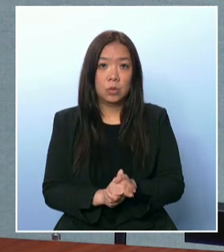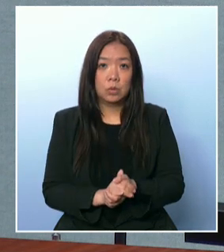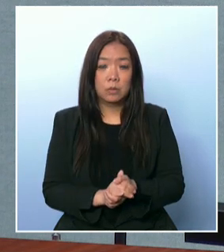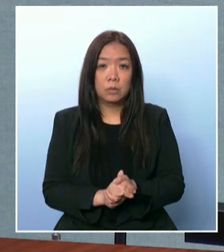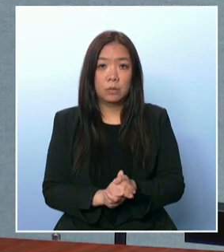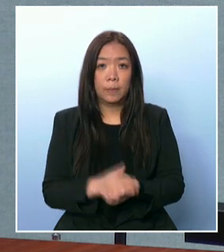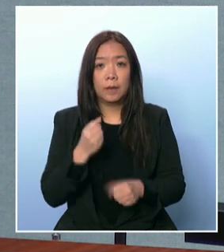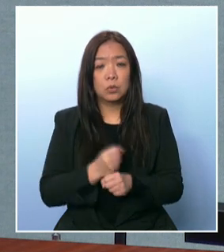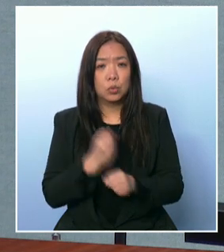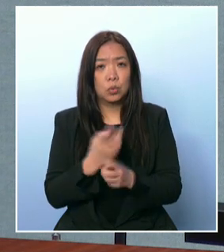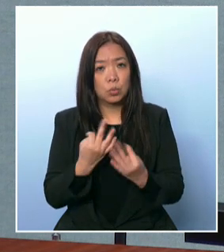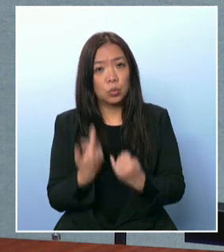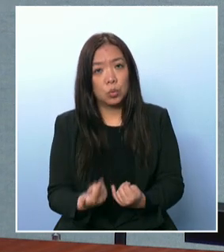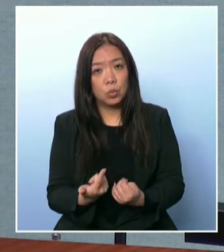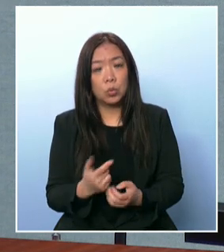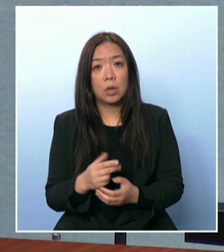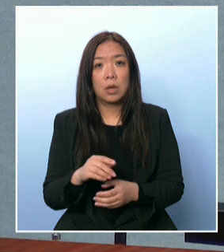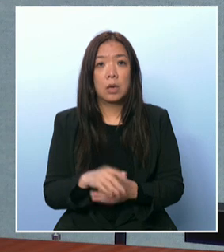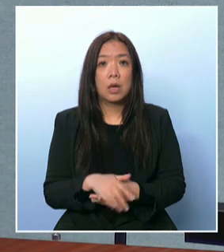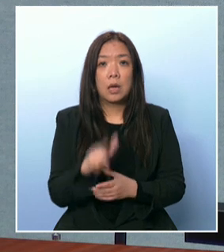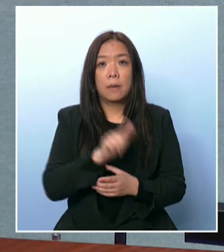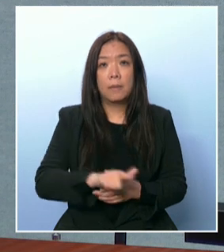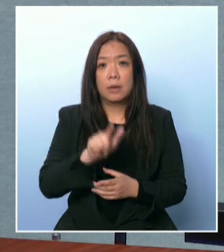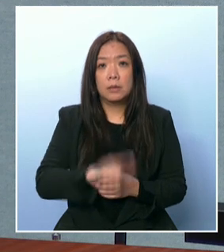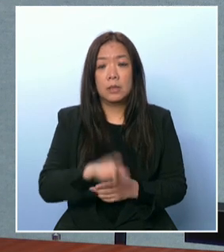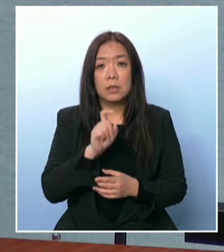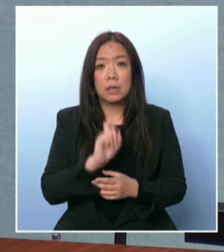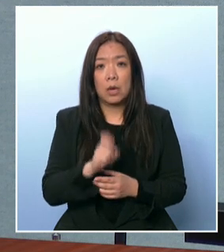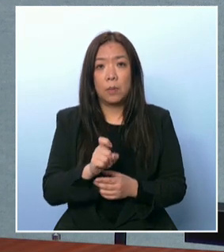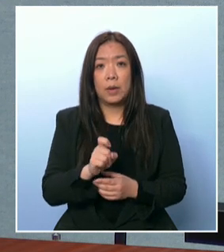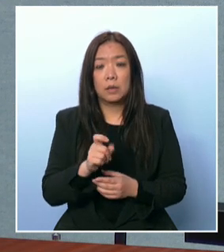Now, with this amount of funding,